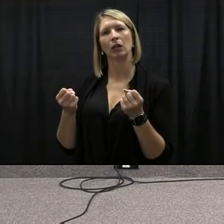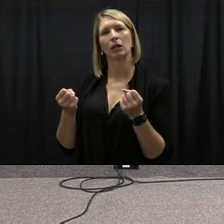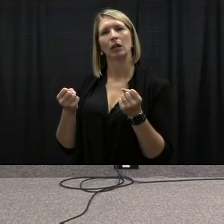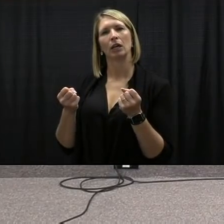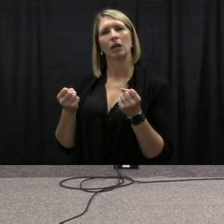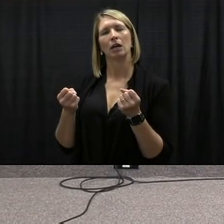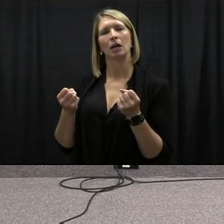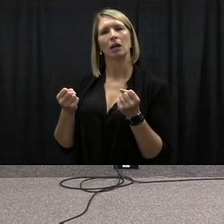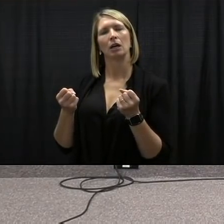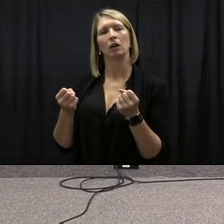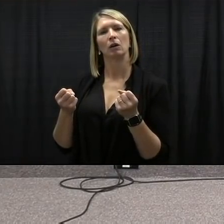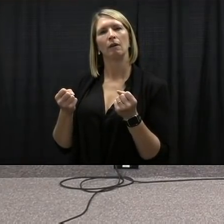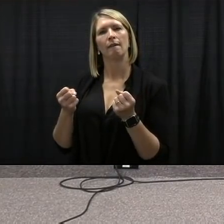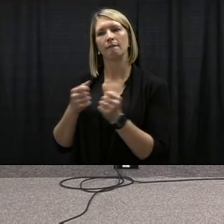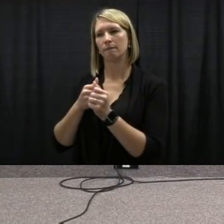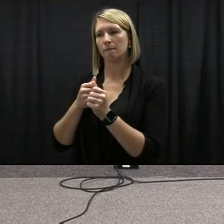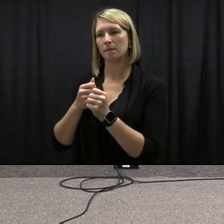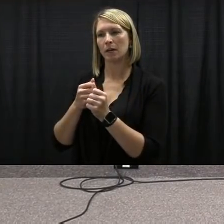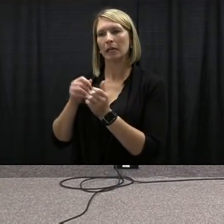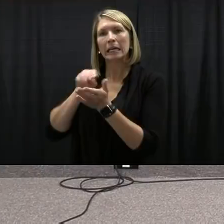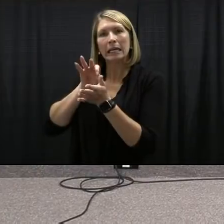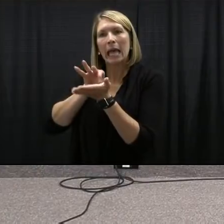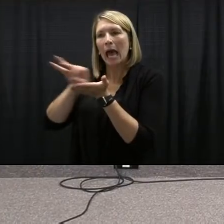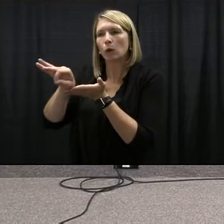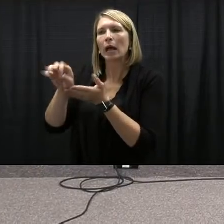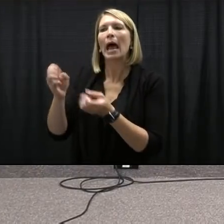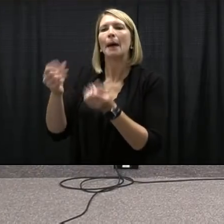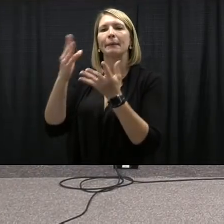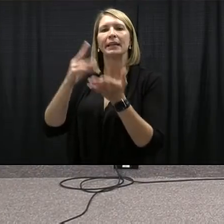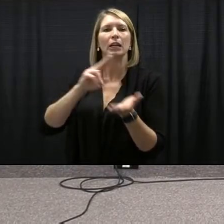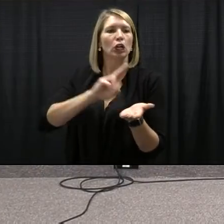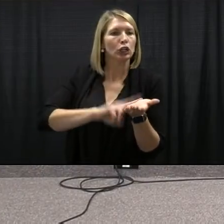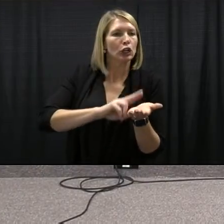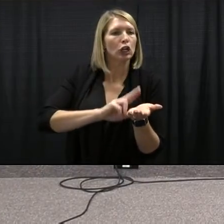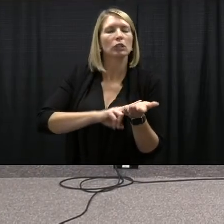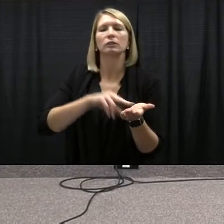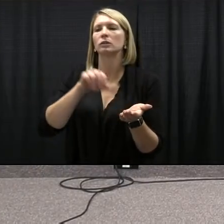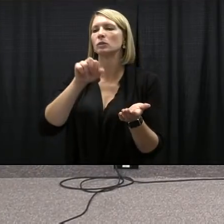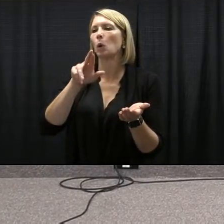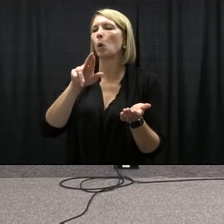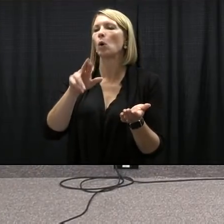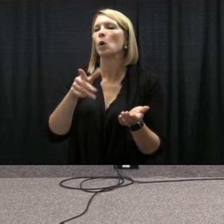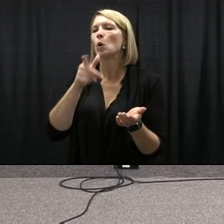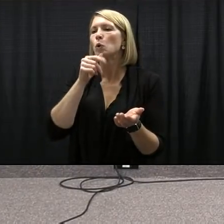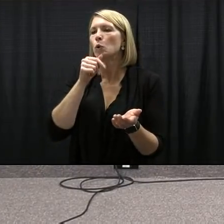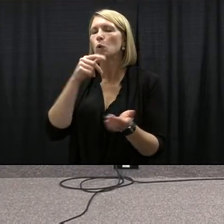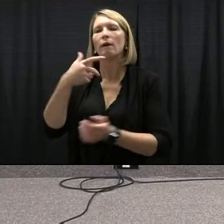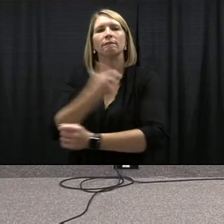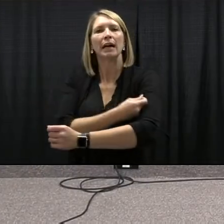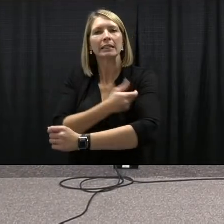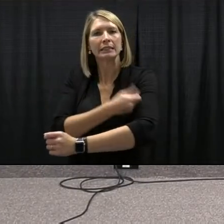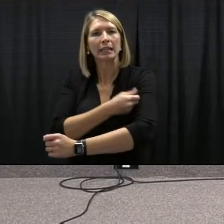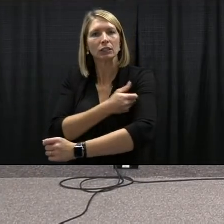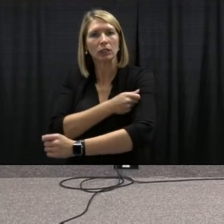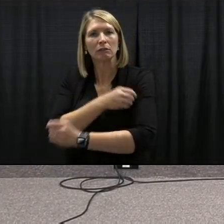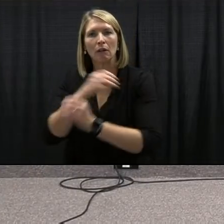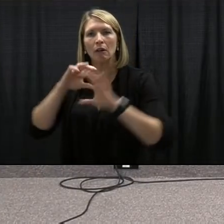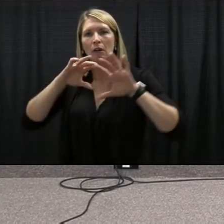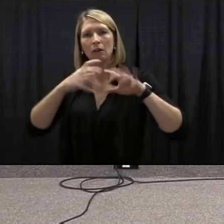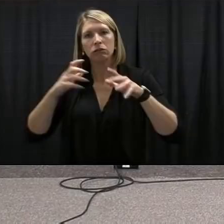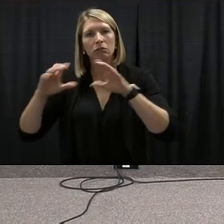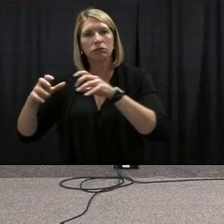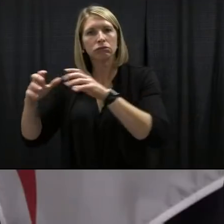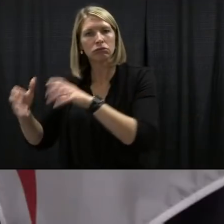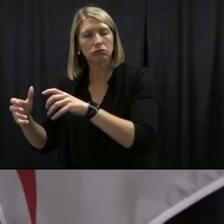and long-term care workers? Go ahead, Minister. Yeah. Certainly from the point of view of the Regional